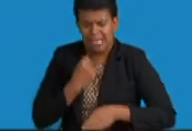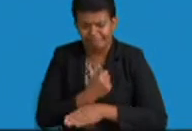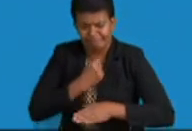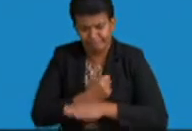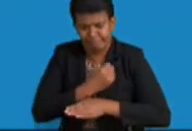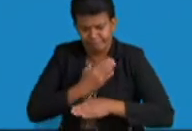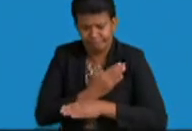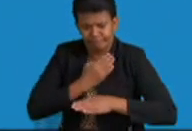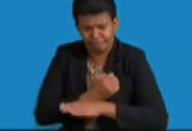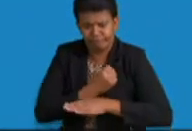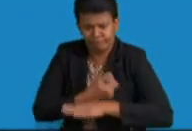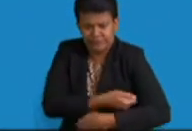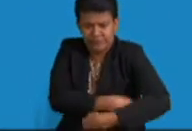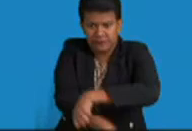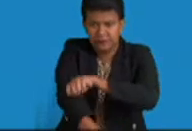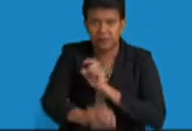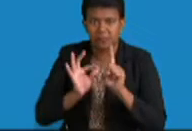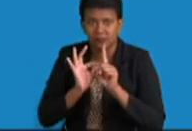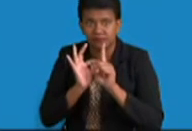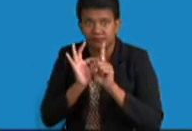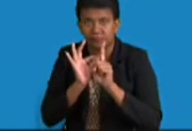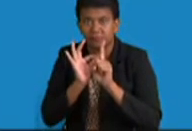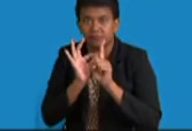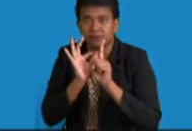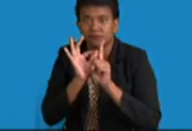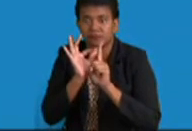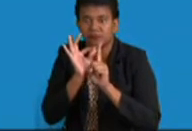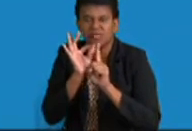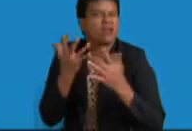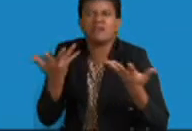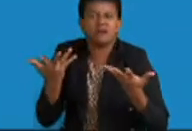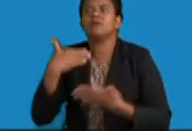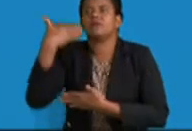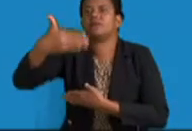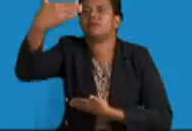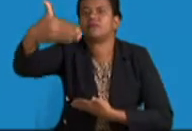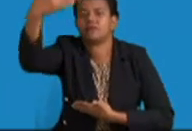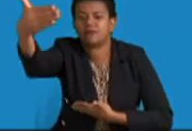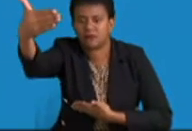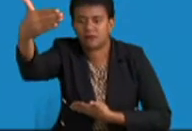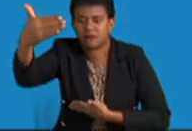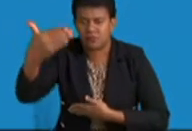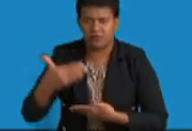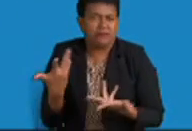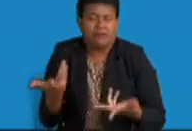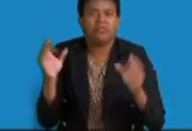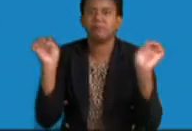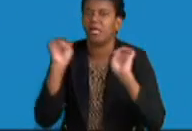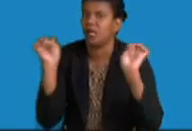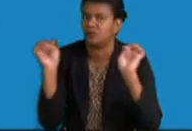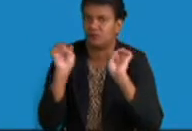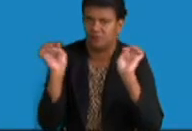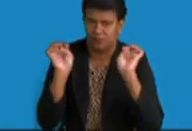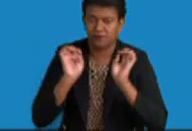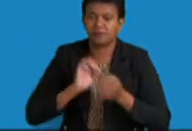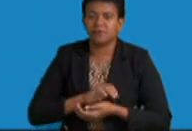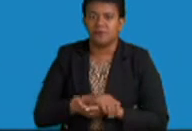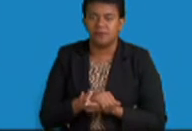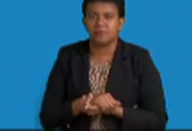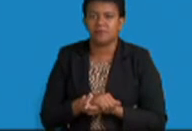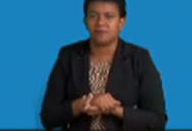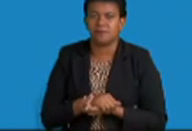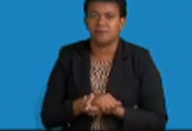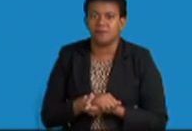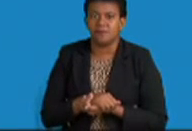ourselves to the added responsibilities we are now tasked with. The scale and intensity of disasters requires the